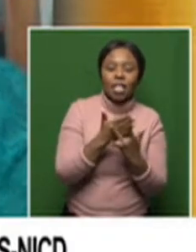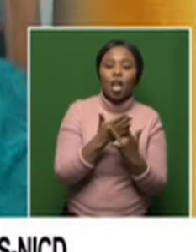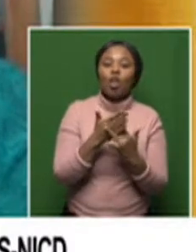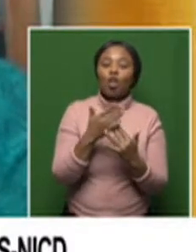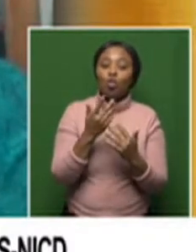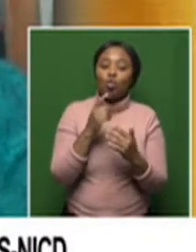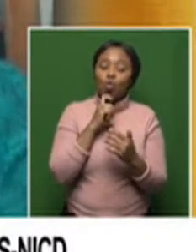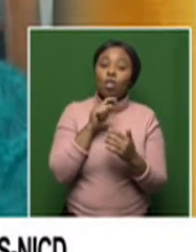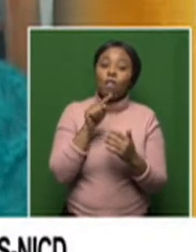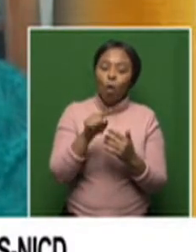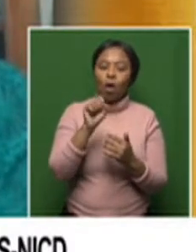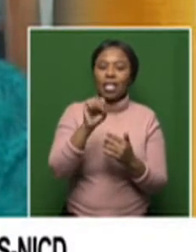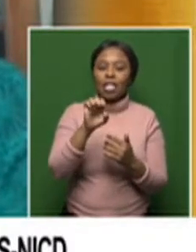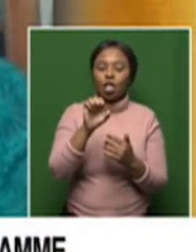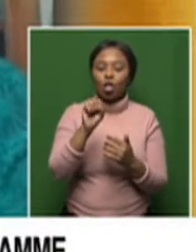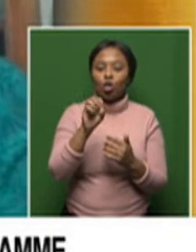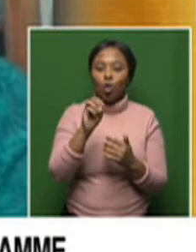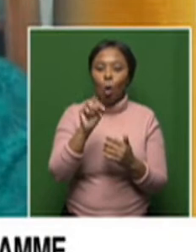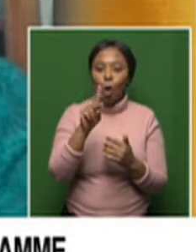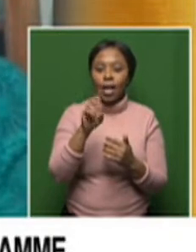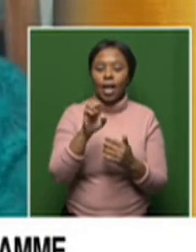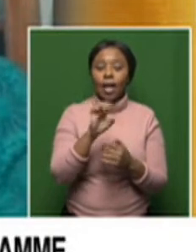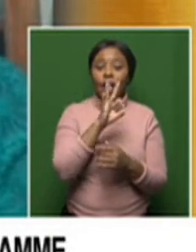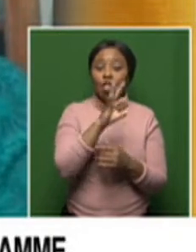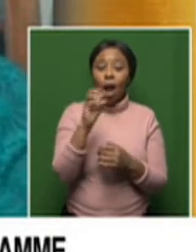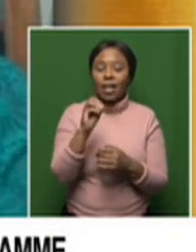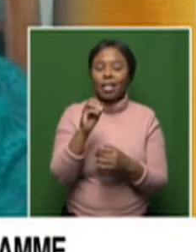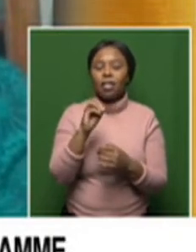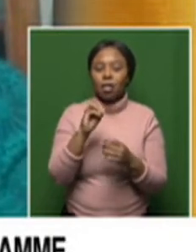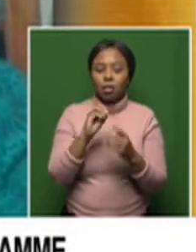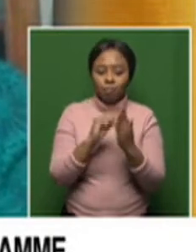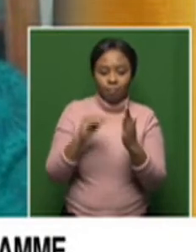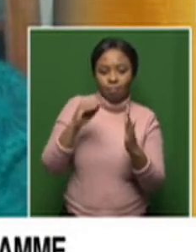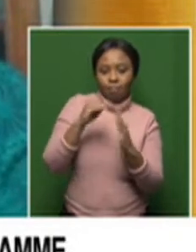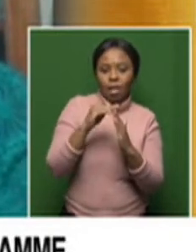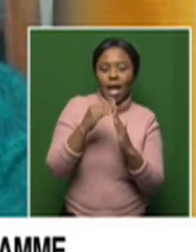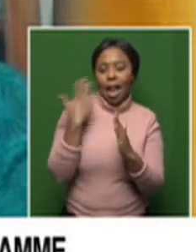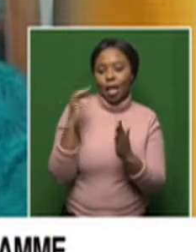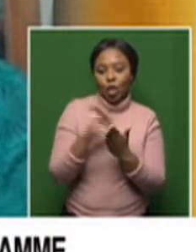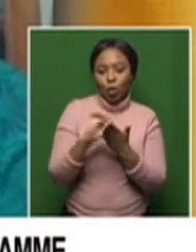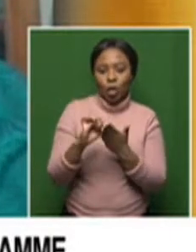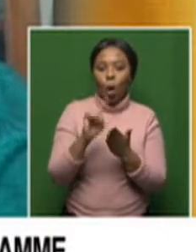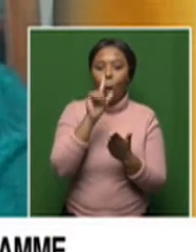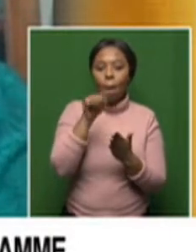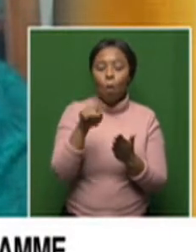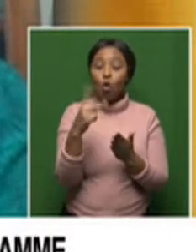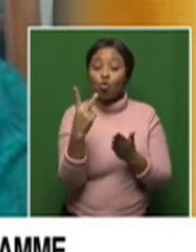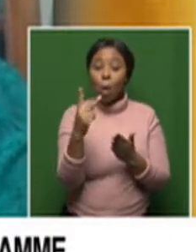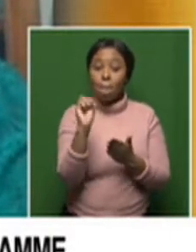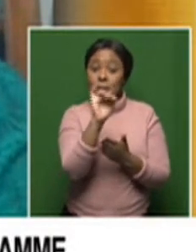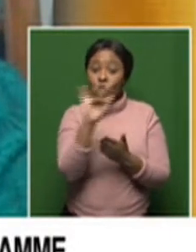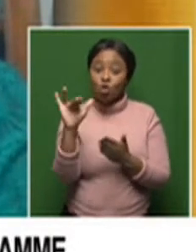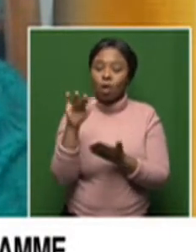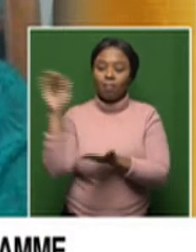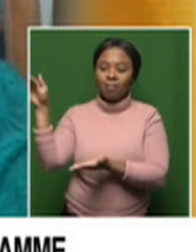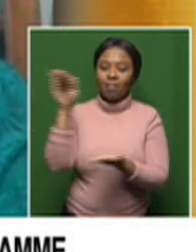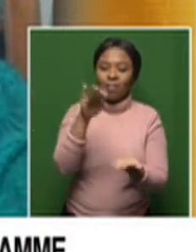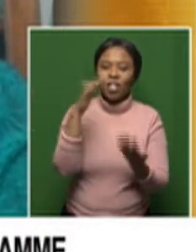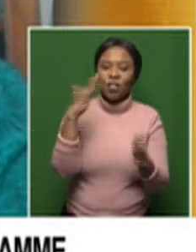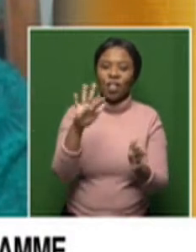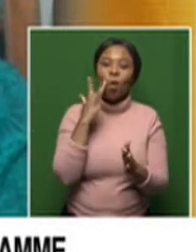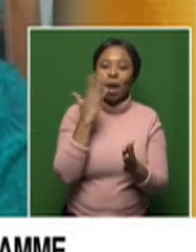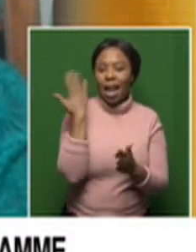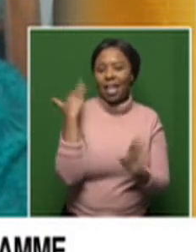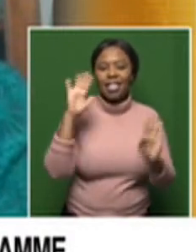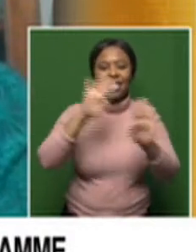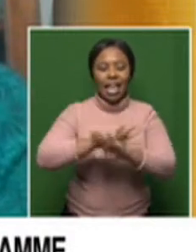Sisonke, 300 market doses last week, and 1.2 million doses landed last night in the afternoon,